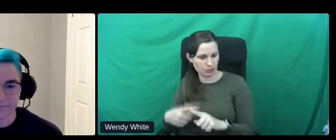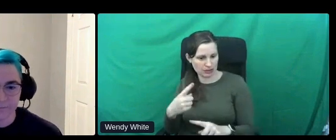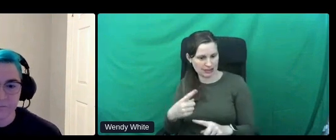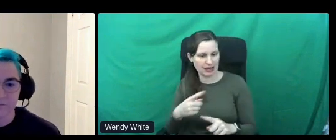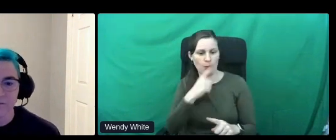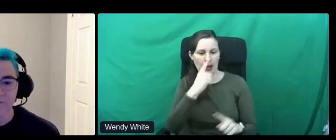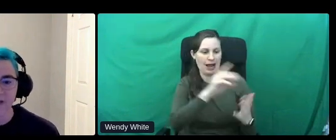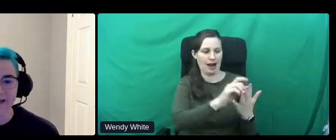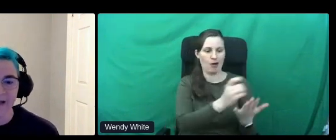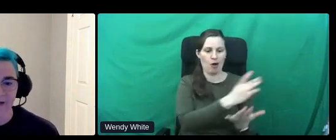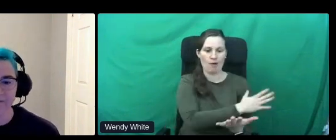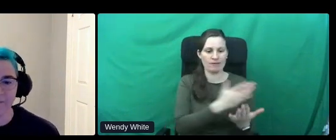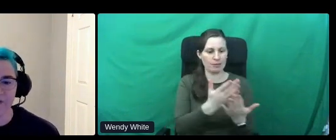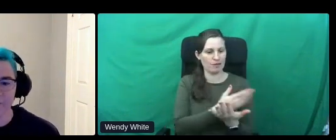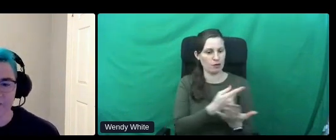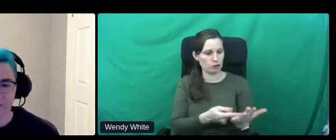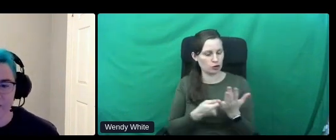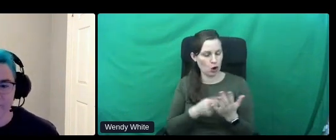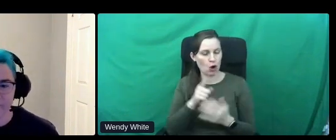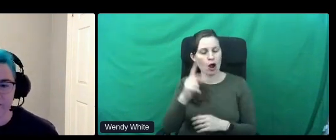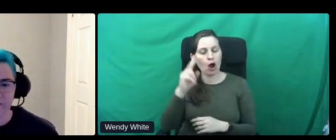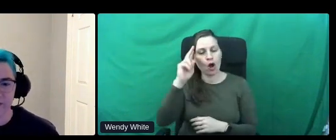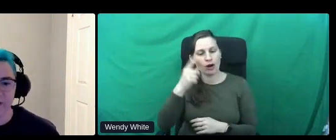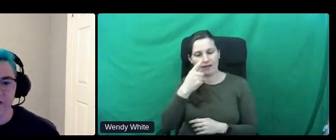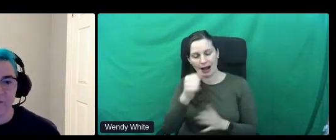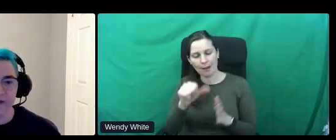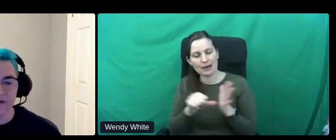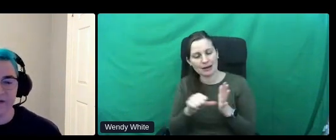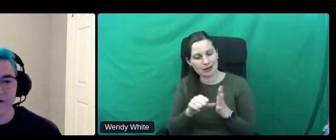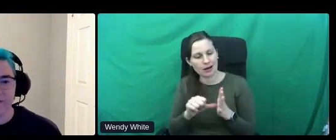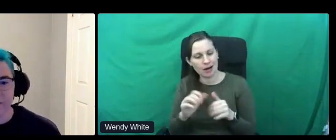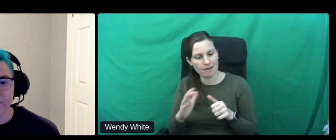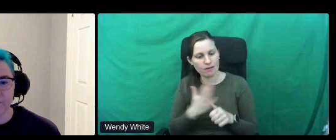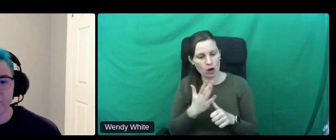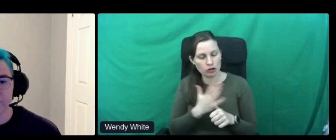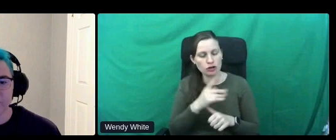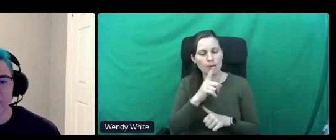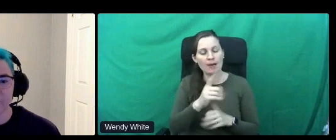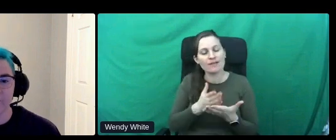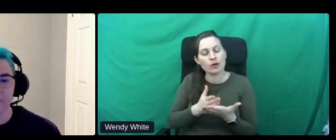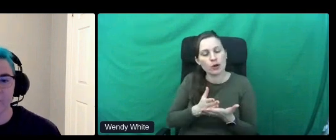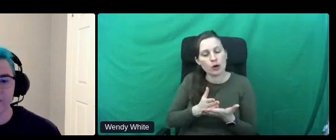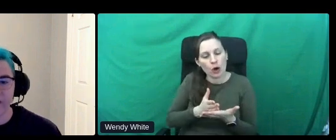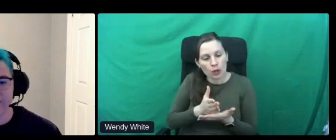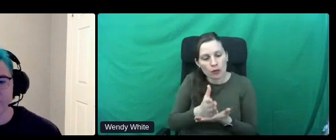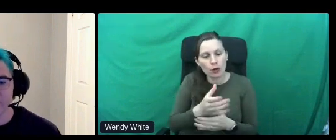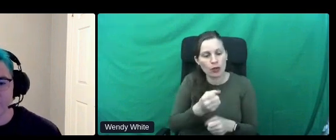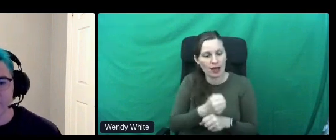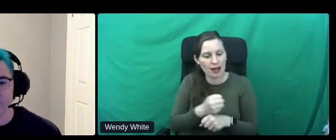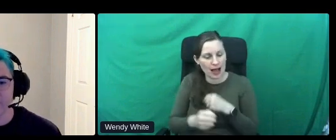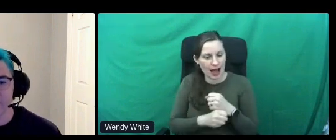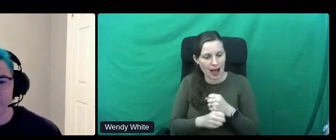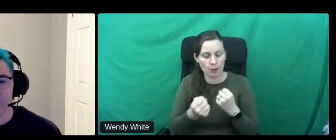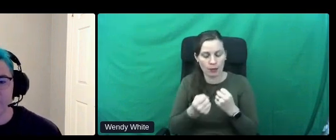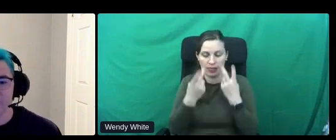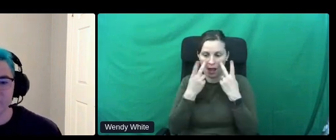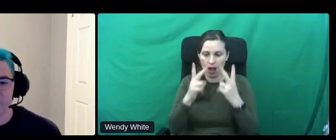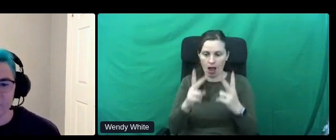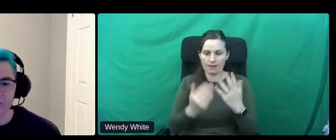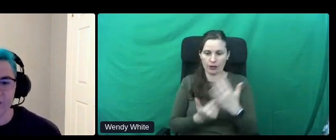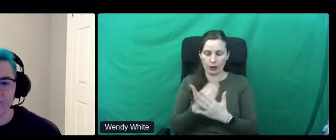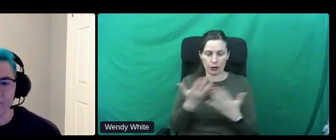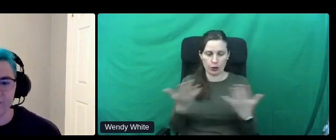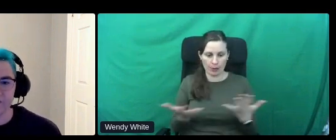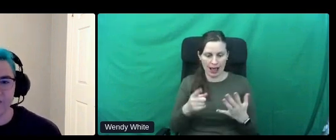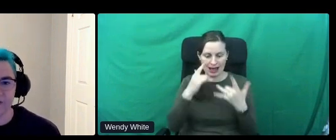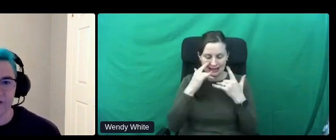screen. Cognitive can be tricky at first, but if you go through your game with the eyes of the new player and test your game